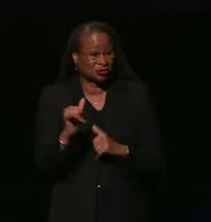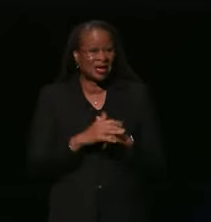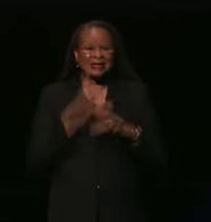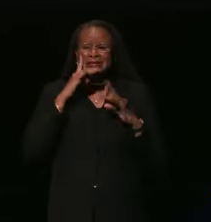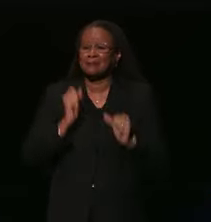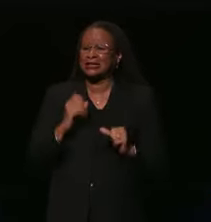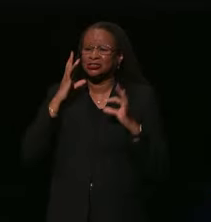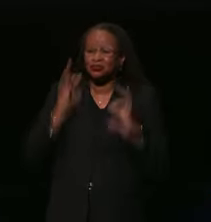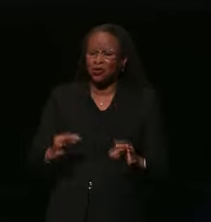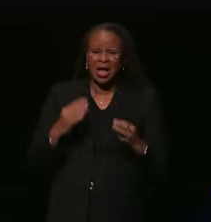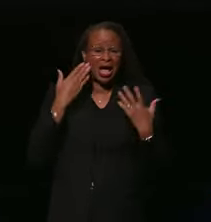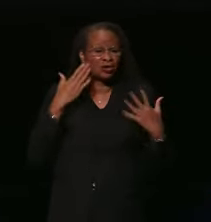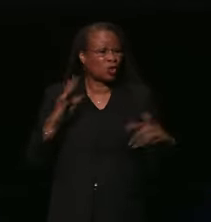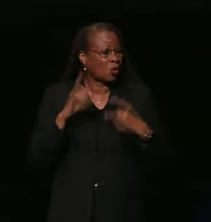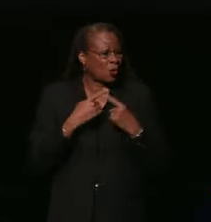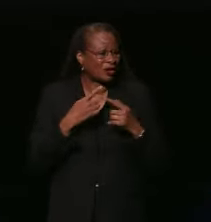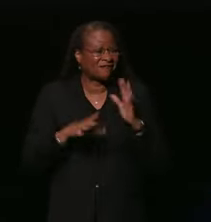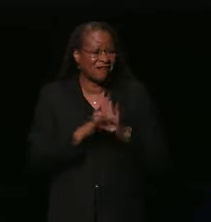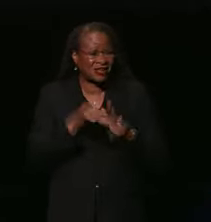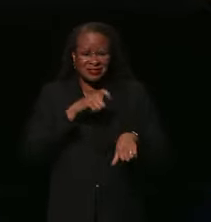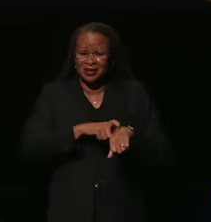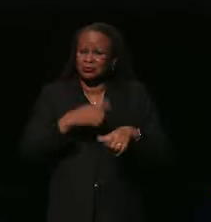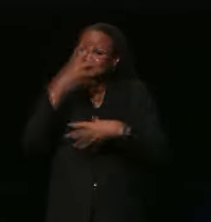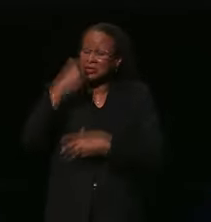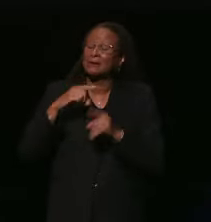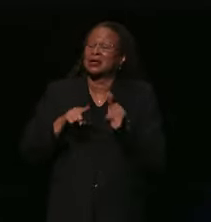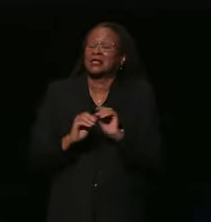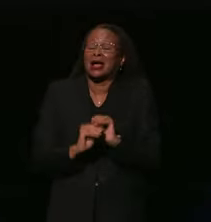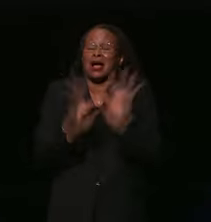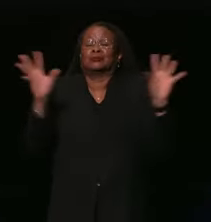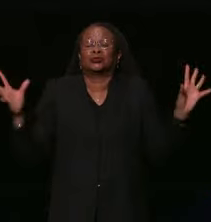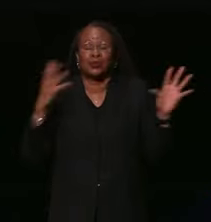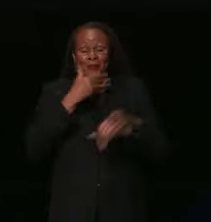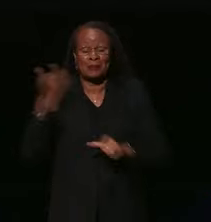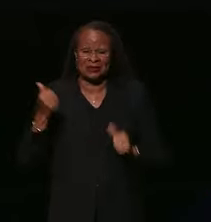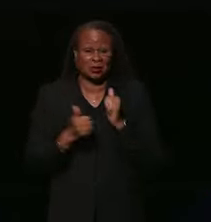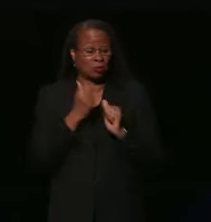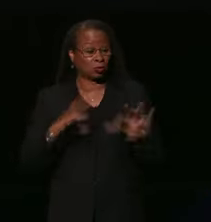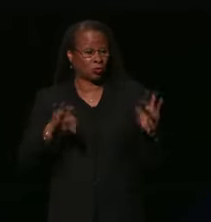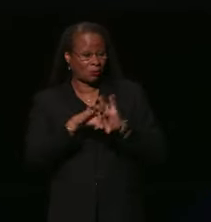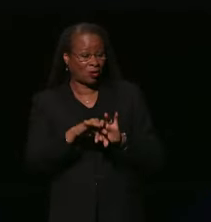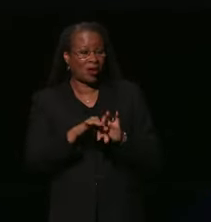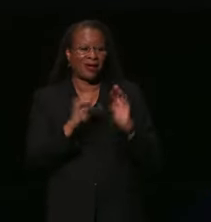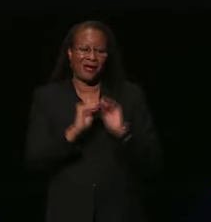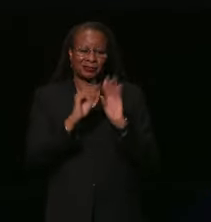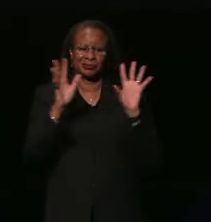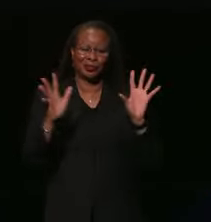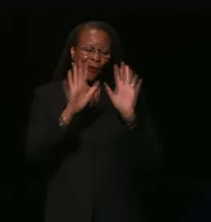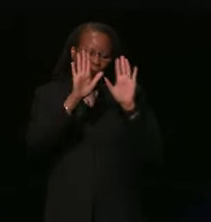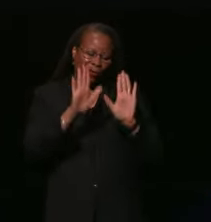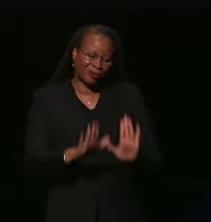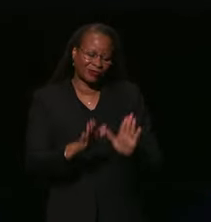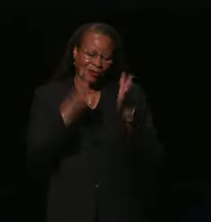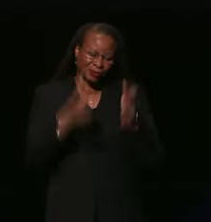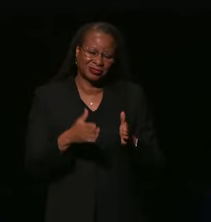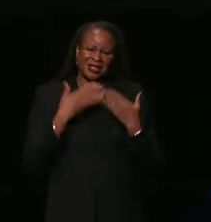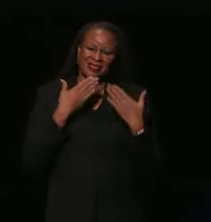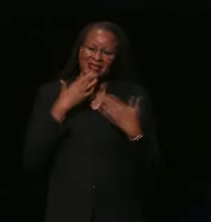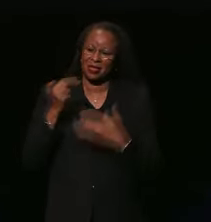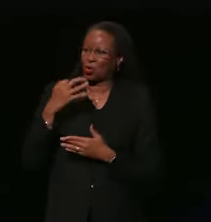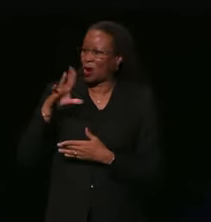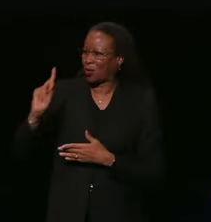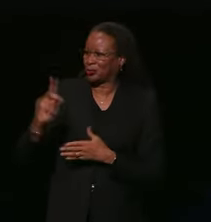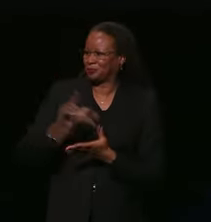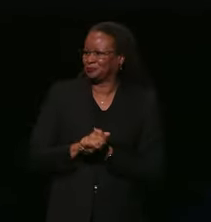I don't know when he finds time to sleep, but he's the absolute best, and most importantly, a decent and kind person. Thank you, Howard.